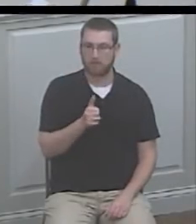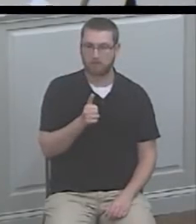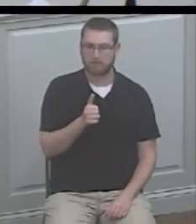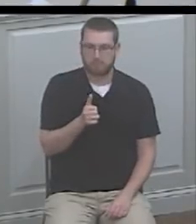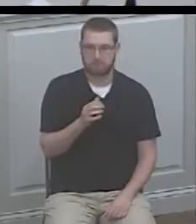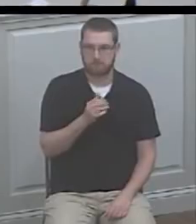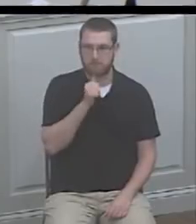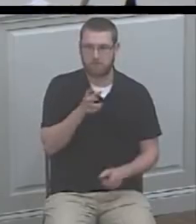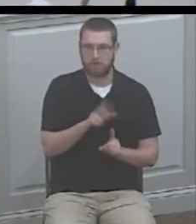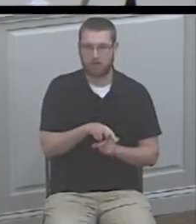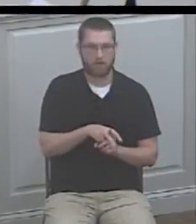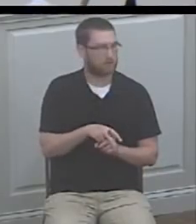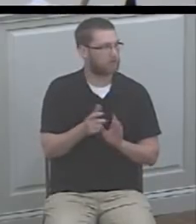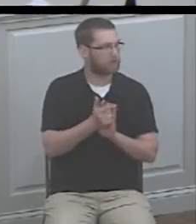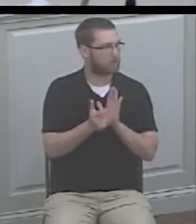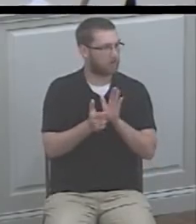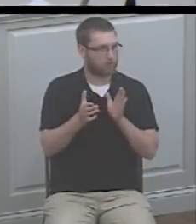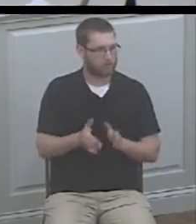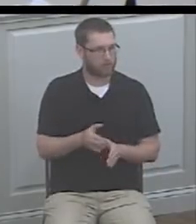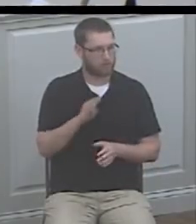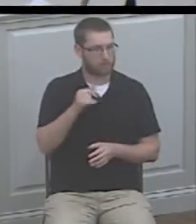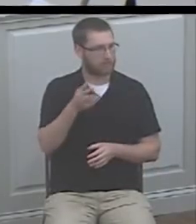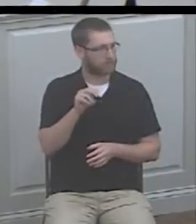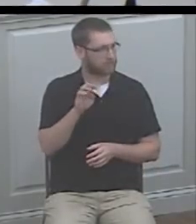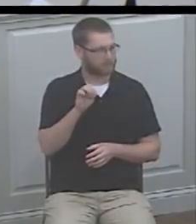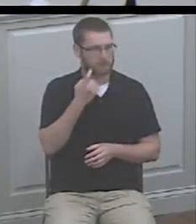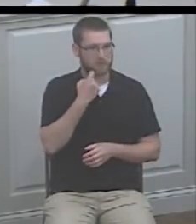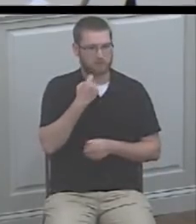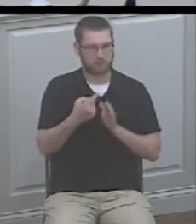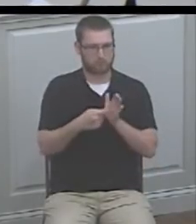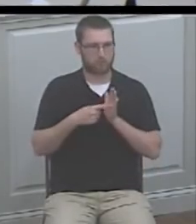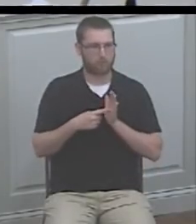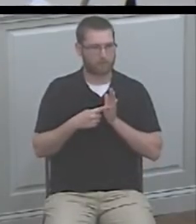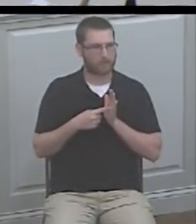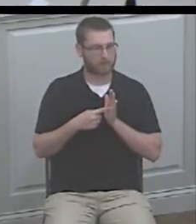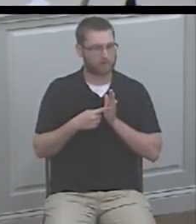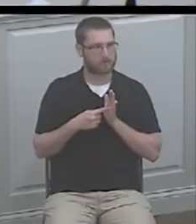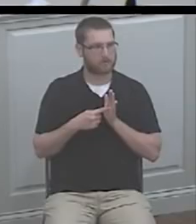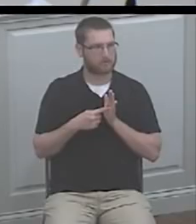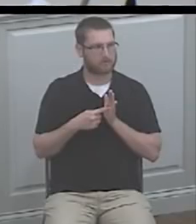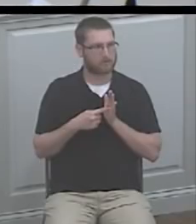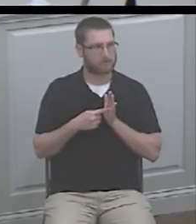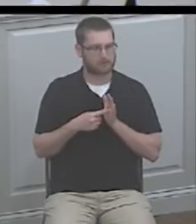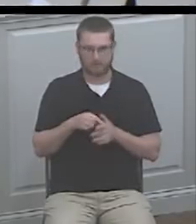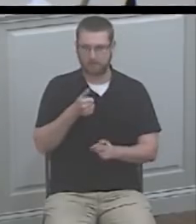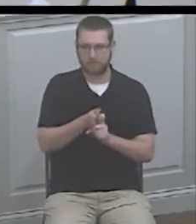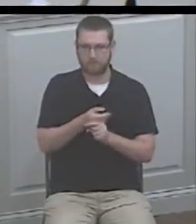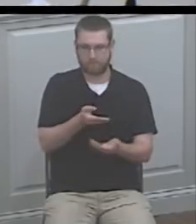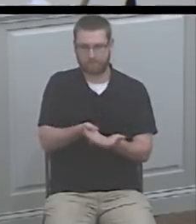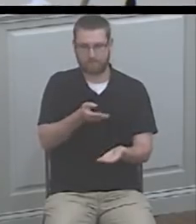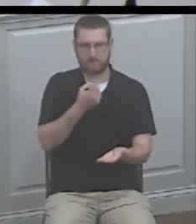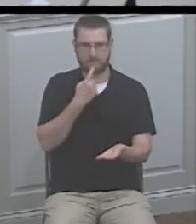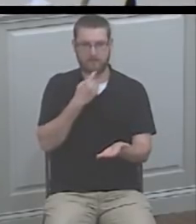apply. Well, and the ordinance that Bridget just brought, you know, to my attention, I mean, it does in fact say that, I mean, if